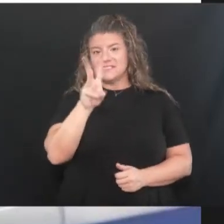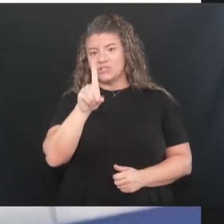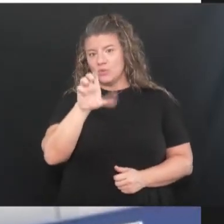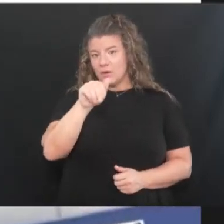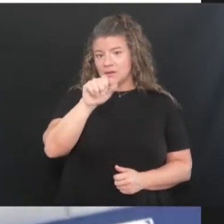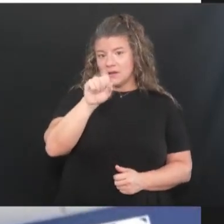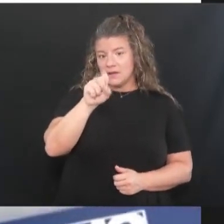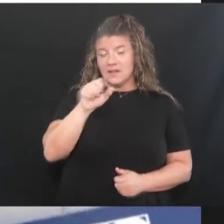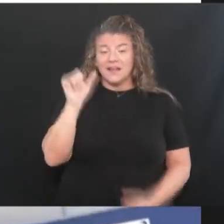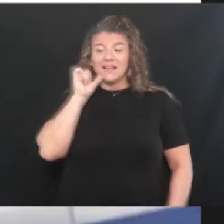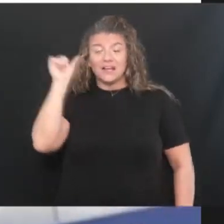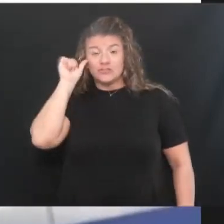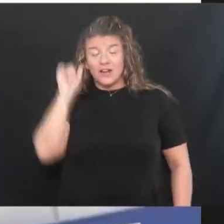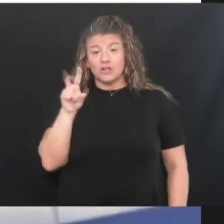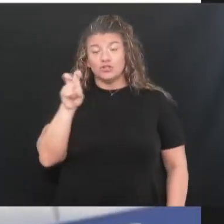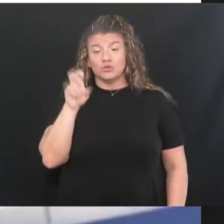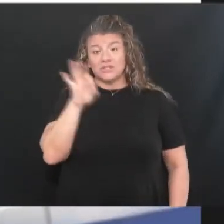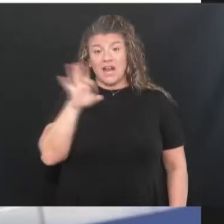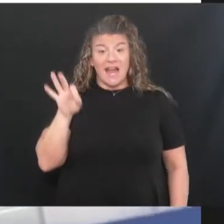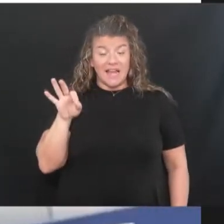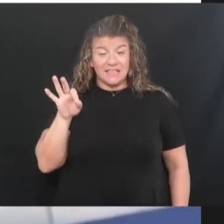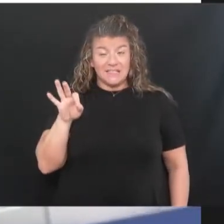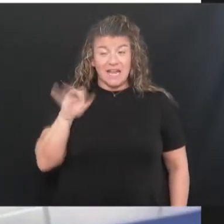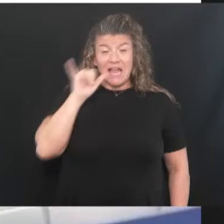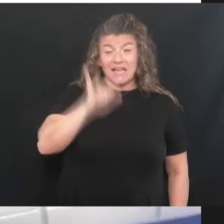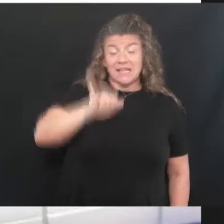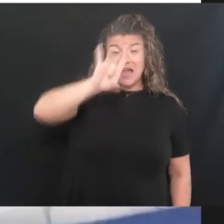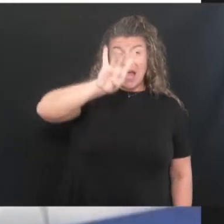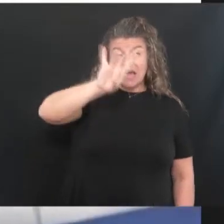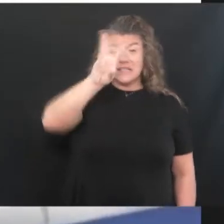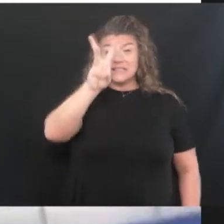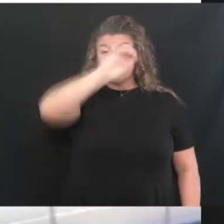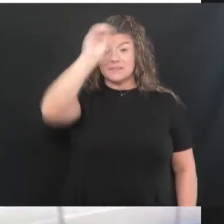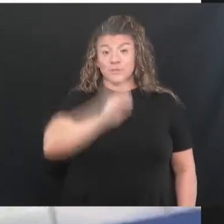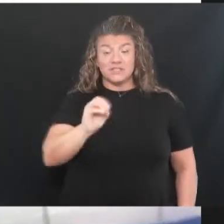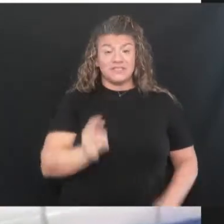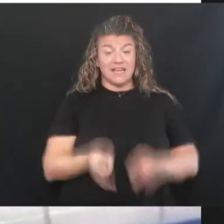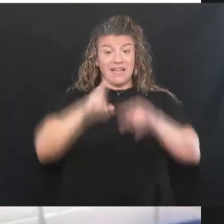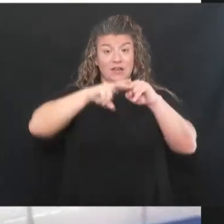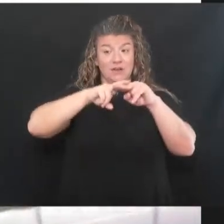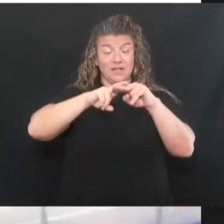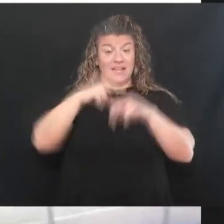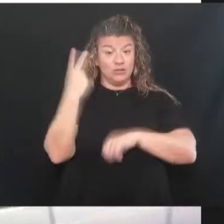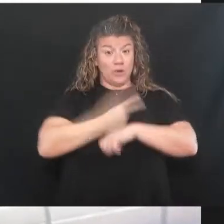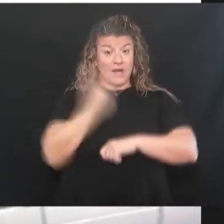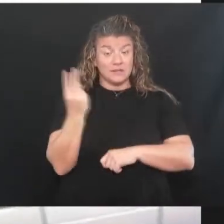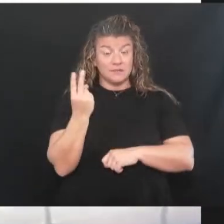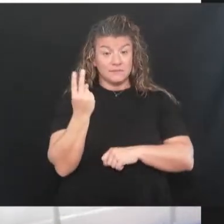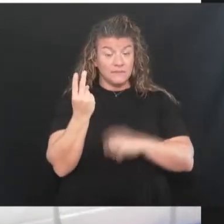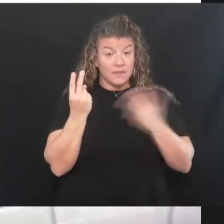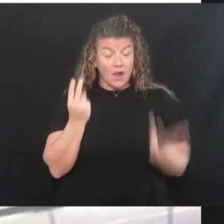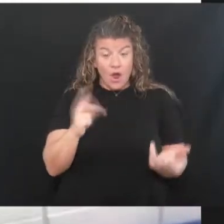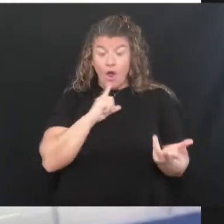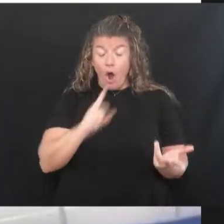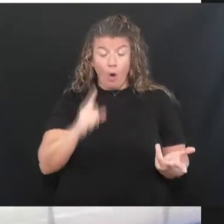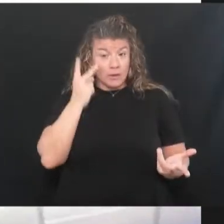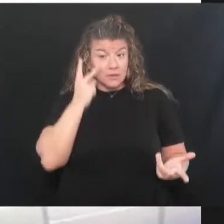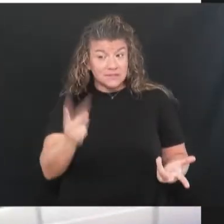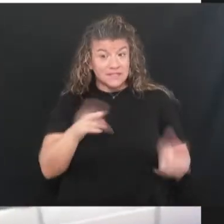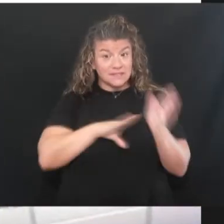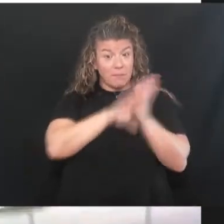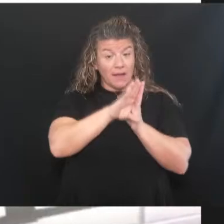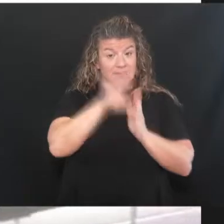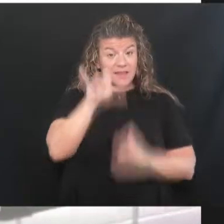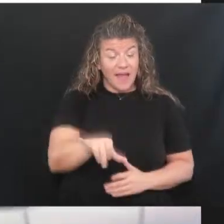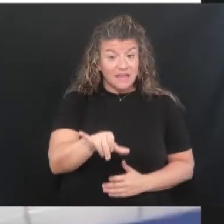By yesterday, 299. That was an 86% increase in the span of 2 days. Are we likely to see spikes like